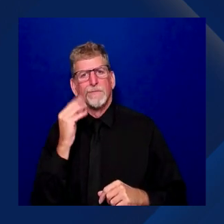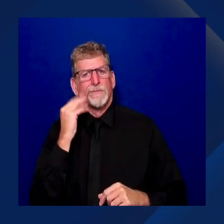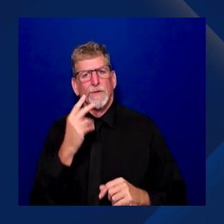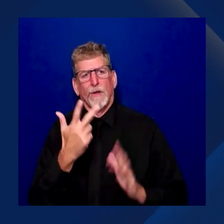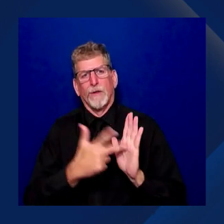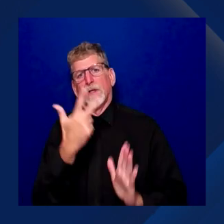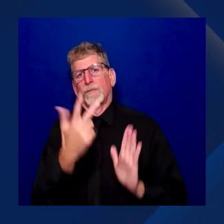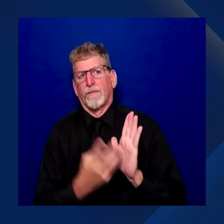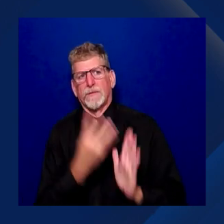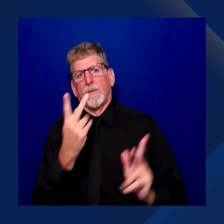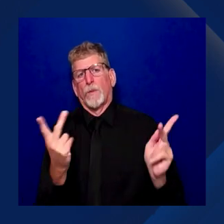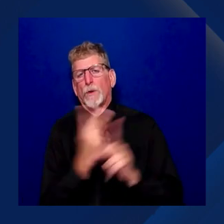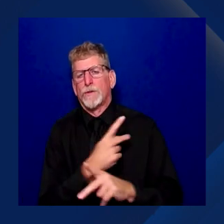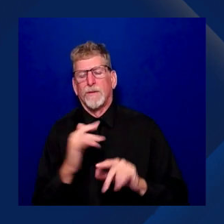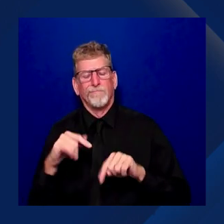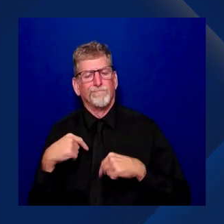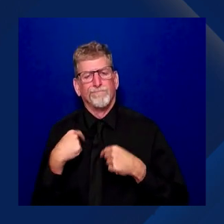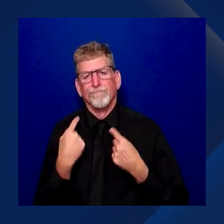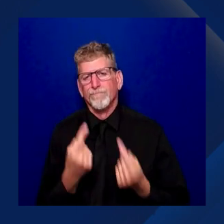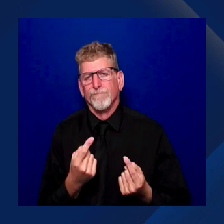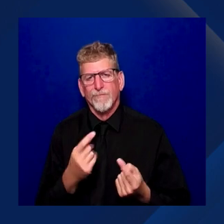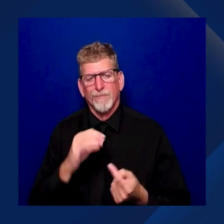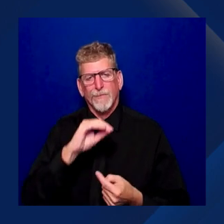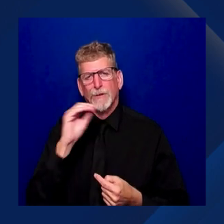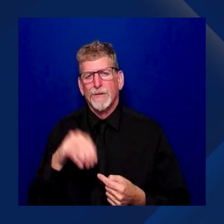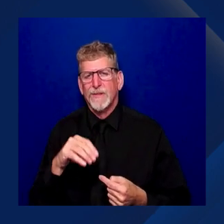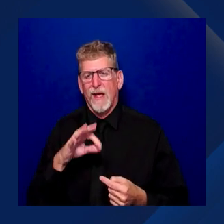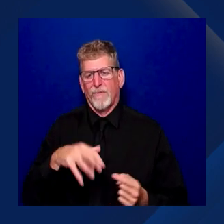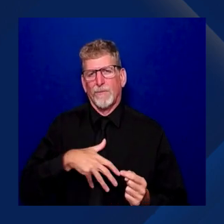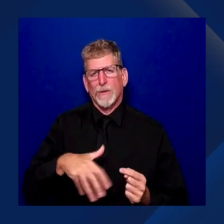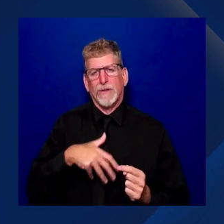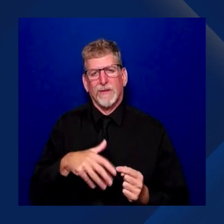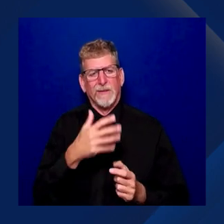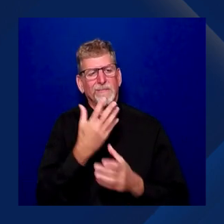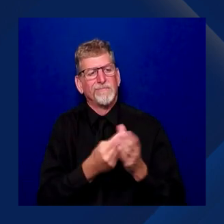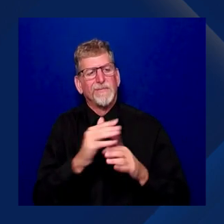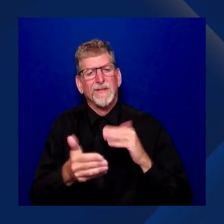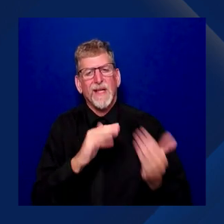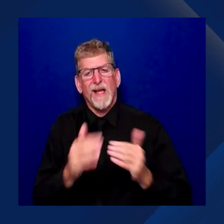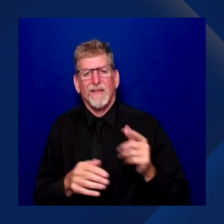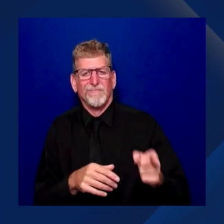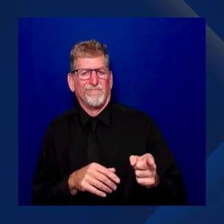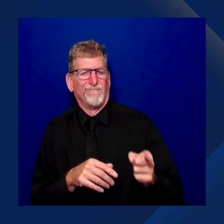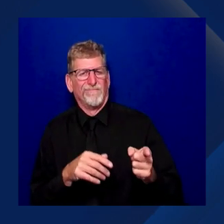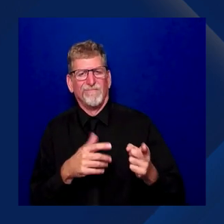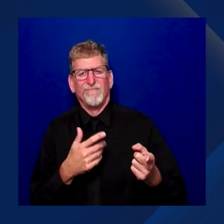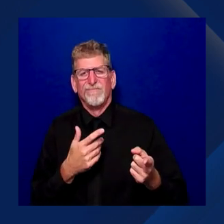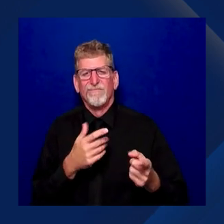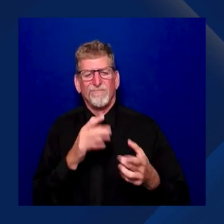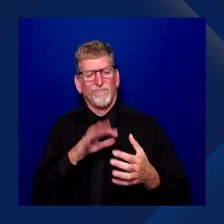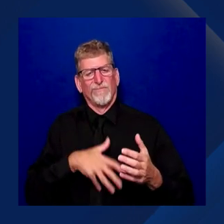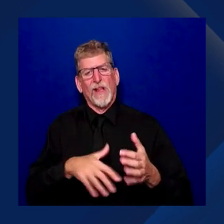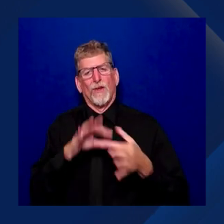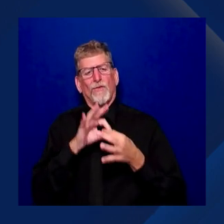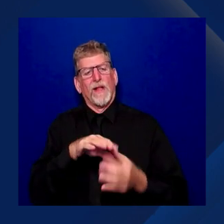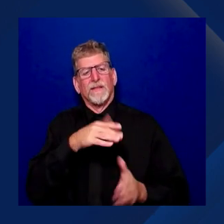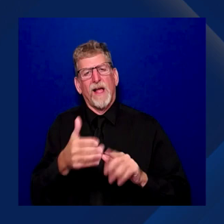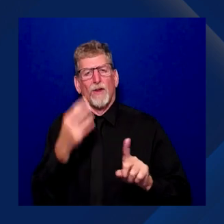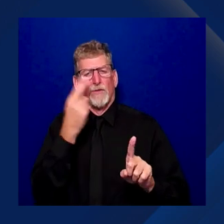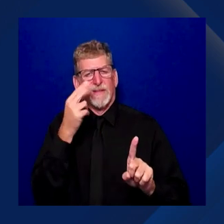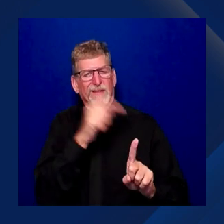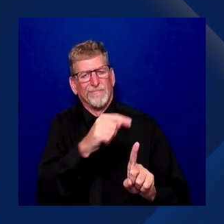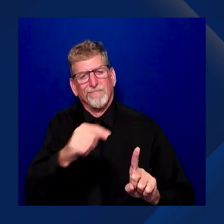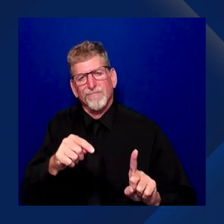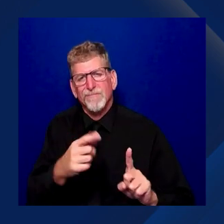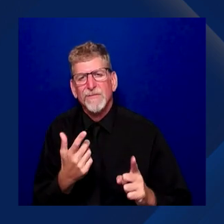maternal mortality from pregnancy-related deaths. And so as we launched our initiative, it was important for us that if we were going to improve outcomes